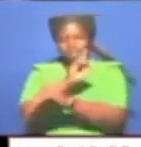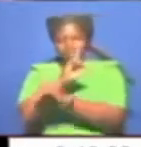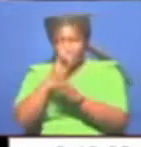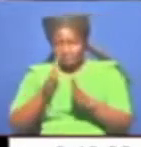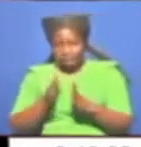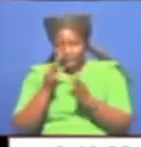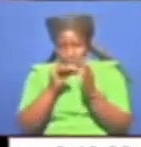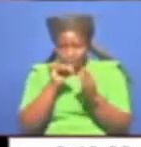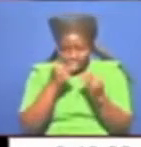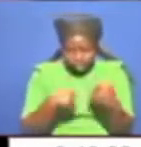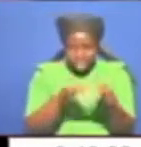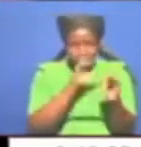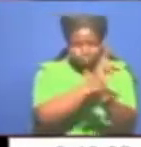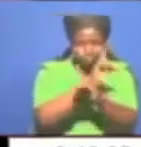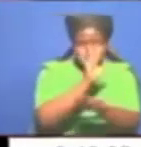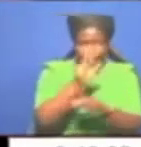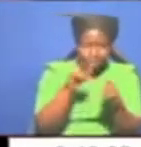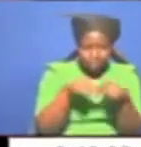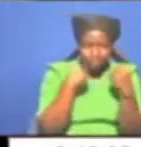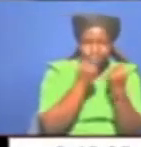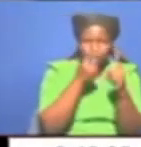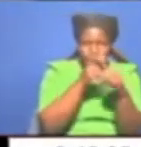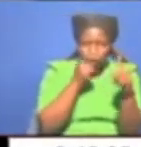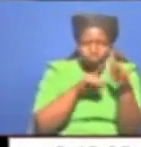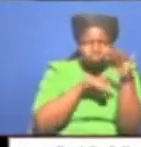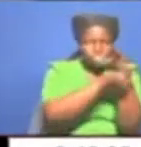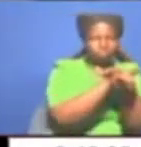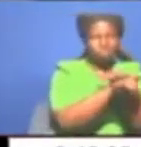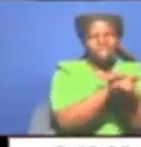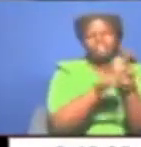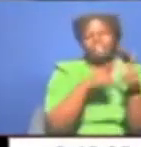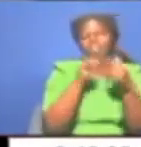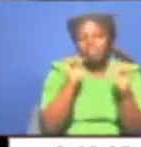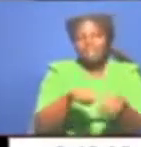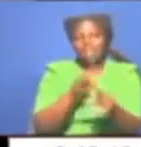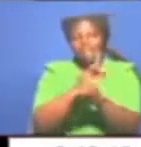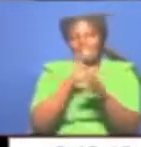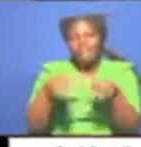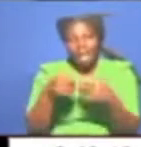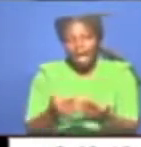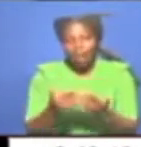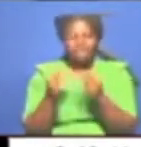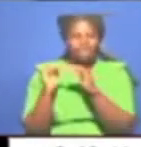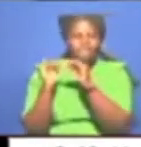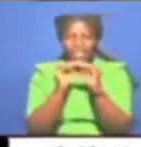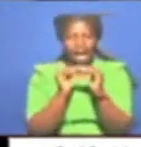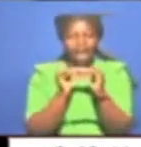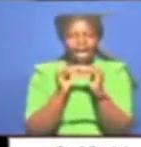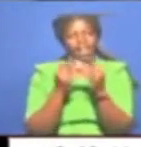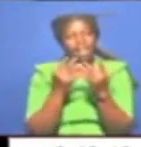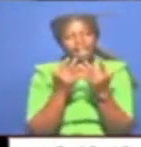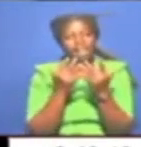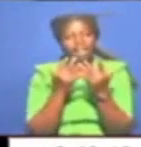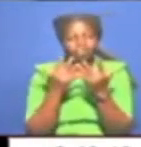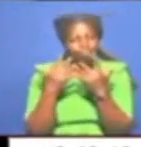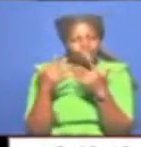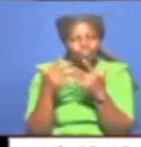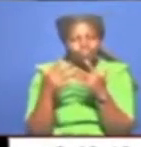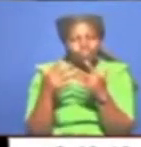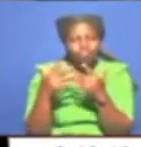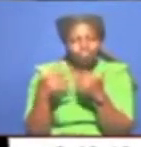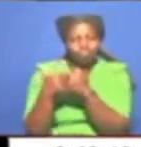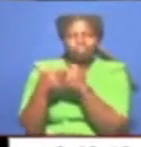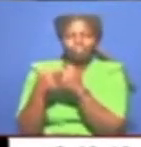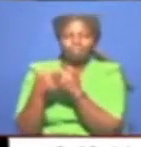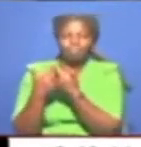to defend your team from having a goal scored against it, you can defend by a fair tackle, tackling the ball. Or you can defend by an